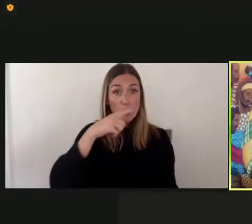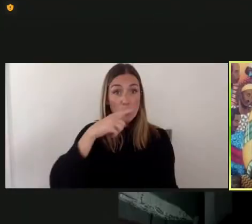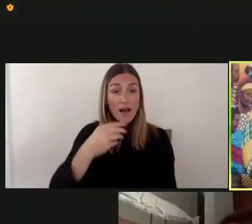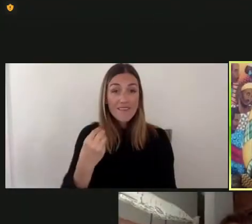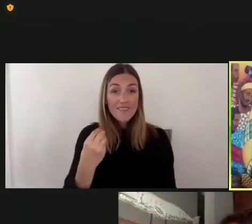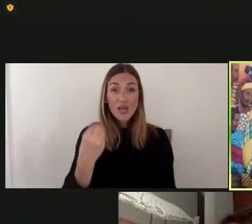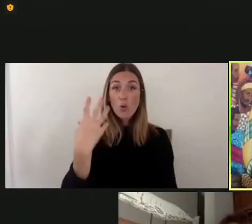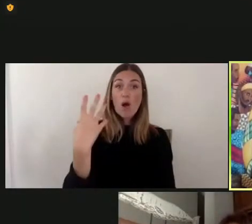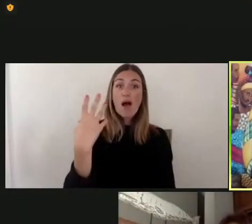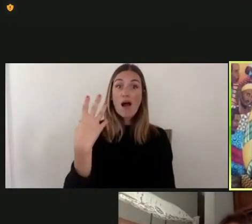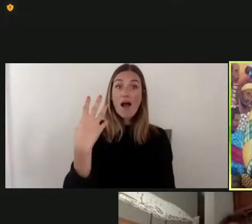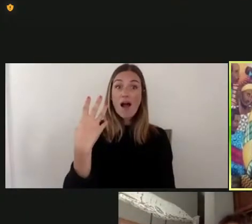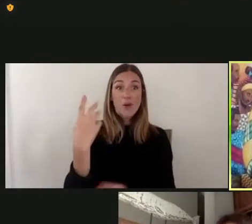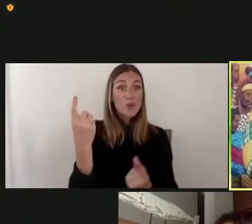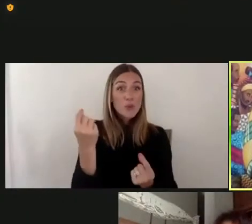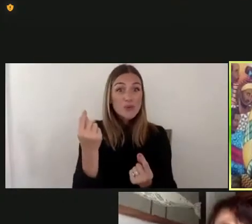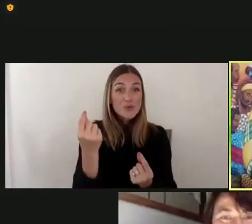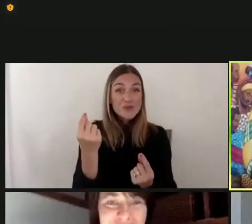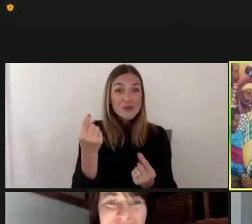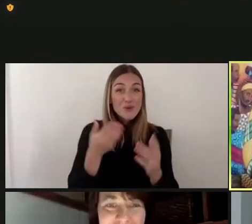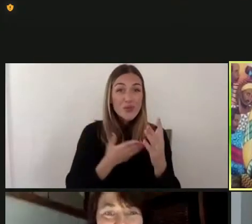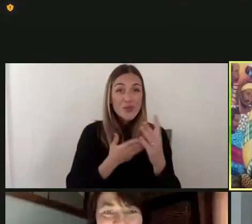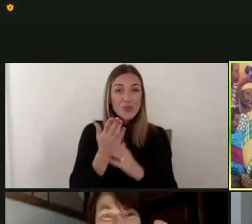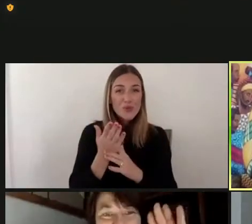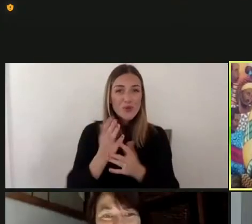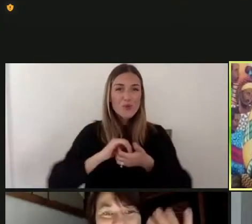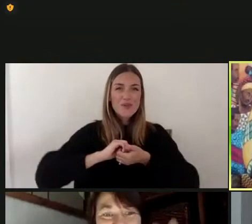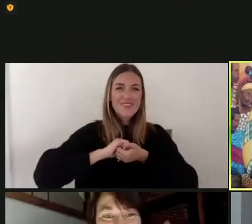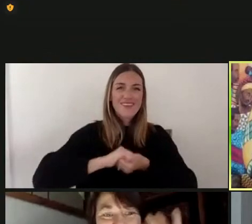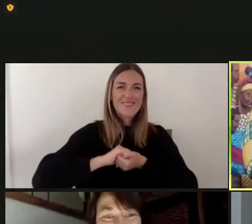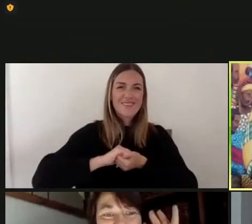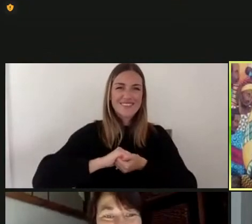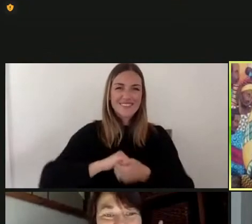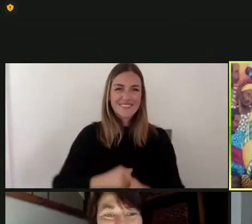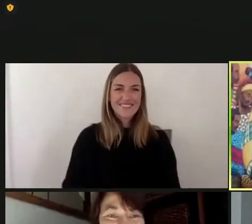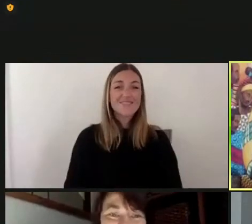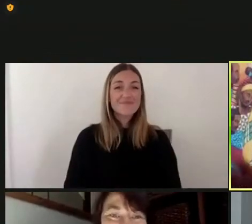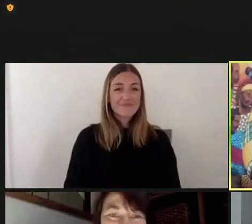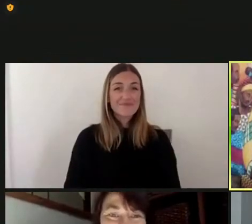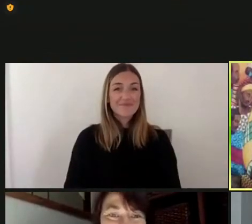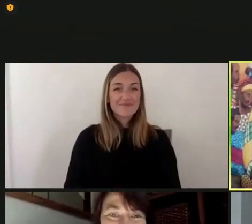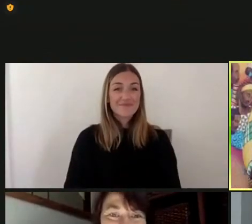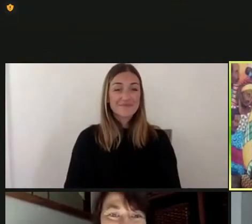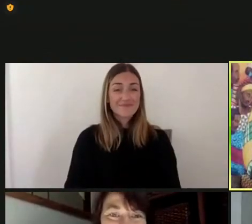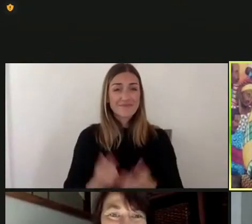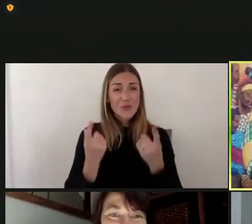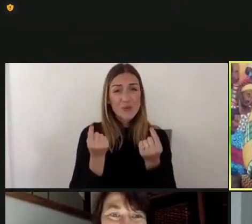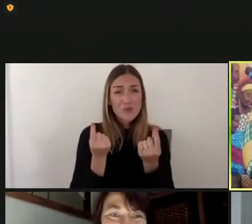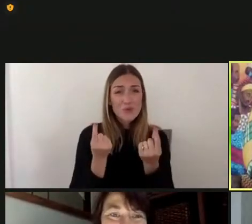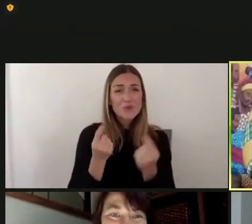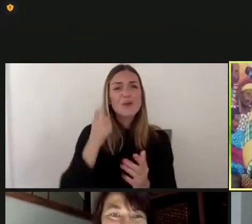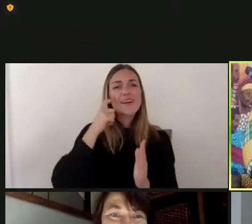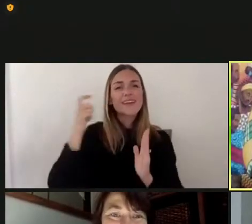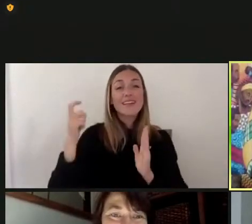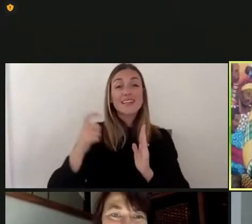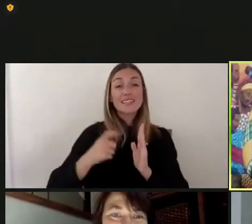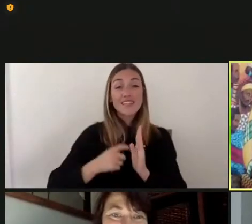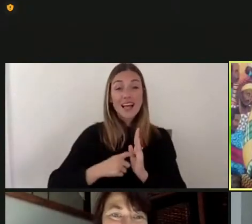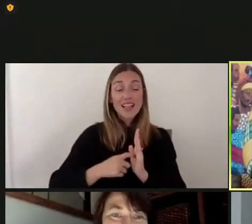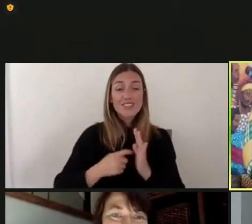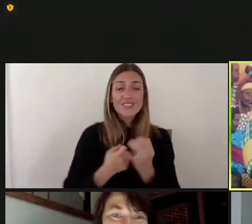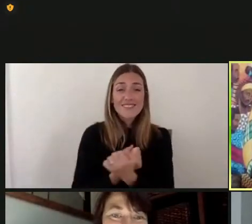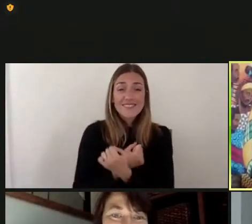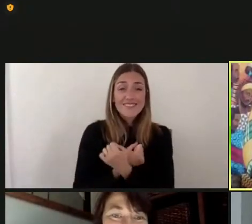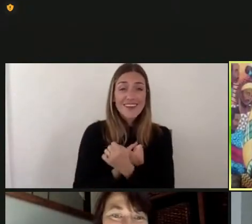we do this through collaboration. We do it by acknowledging and loving and